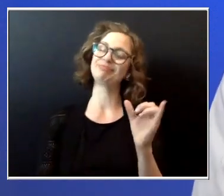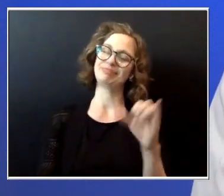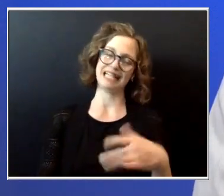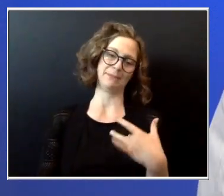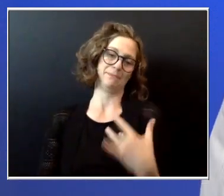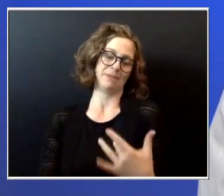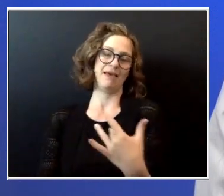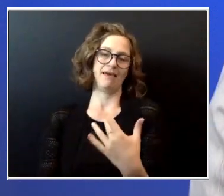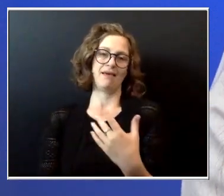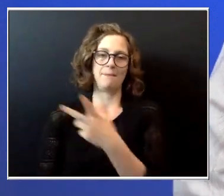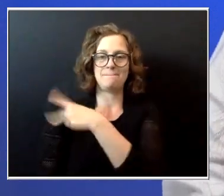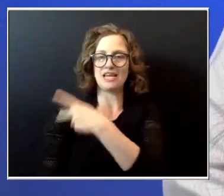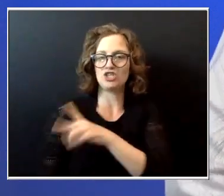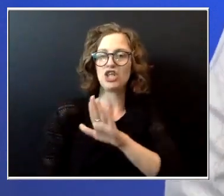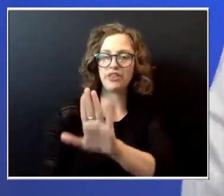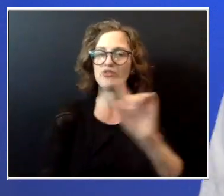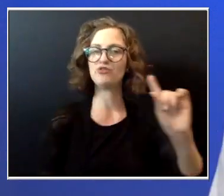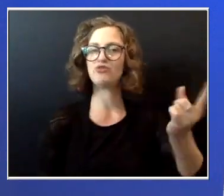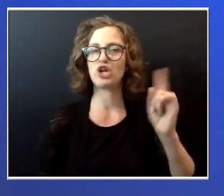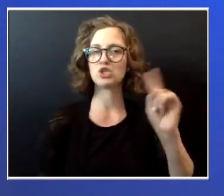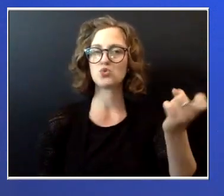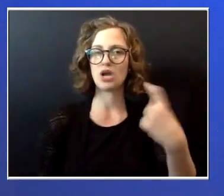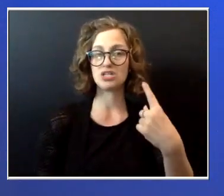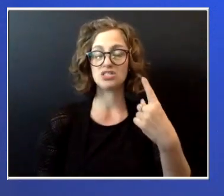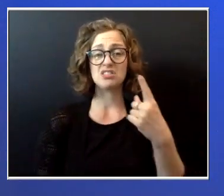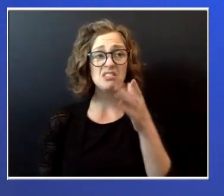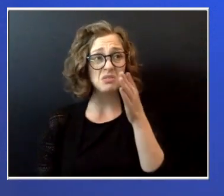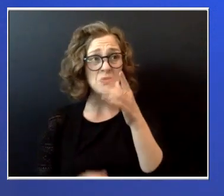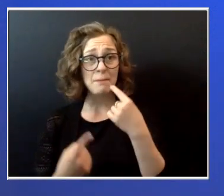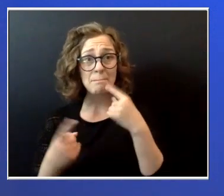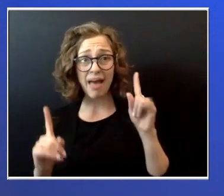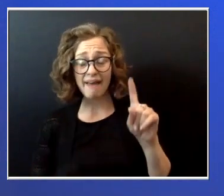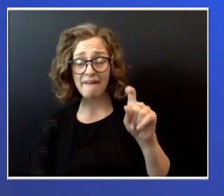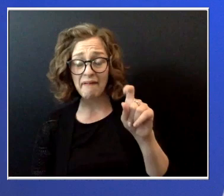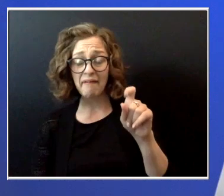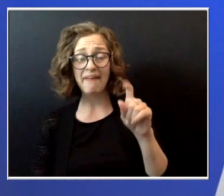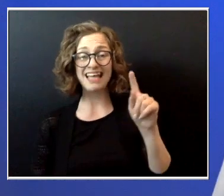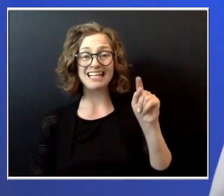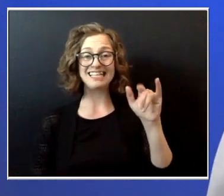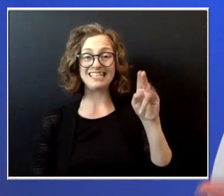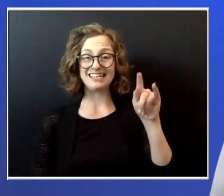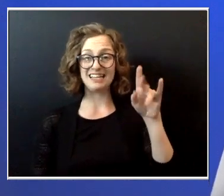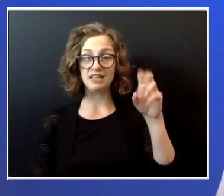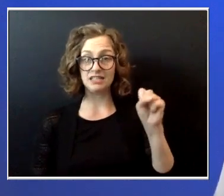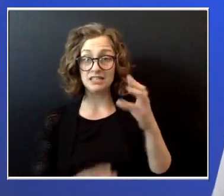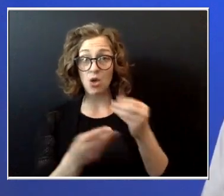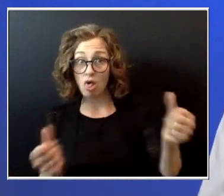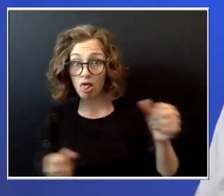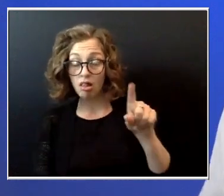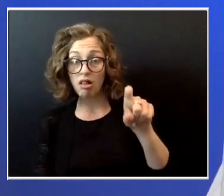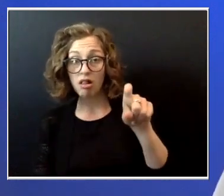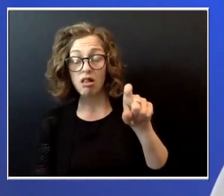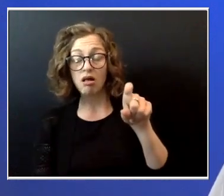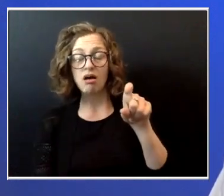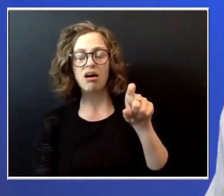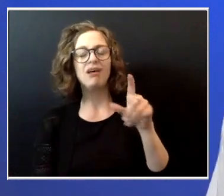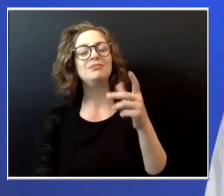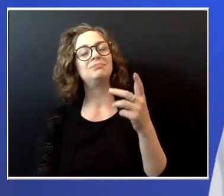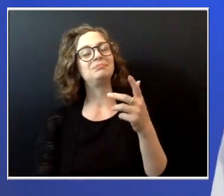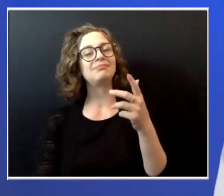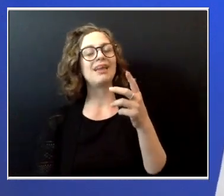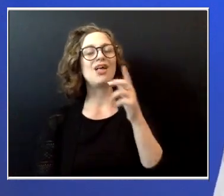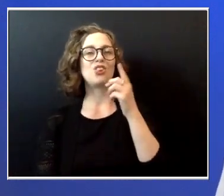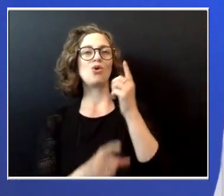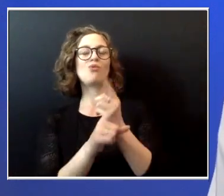this work? Will this get rid of my tinnitus? And I think the right idea coming into doing any therapy